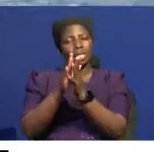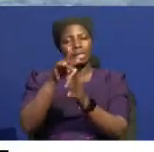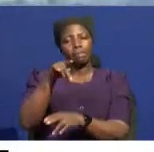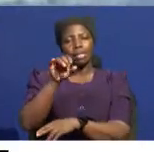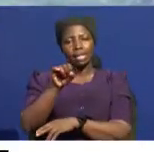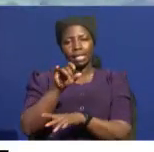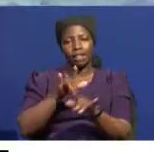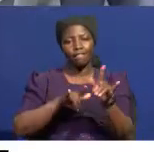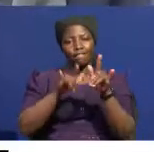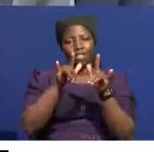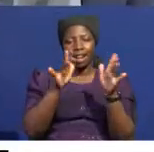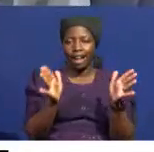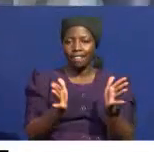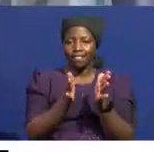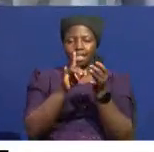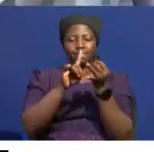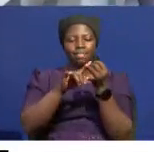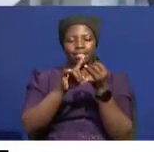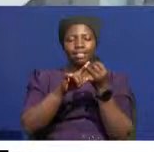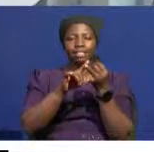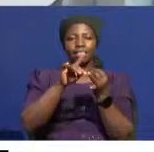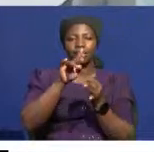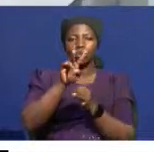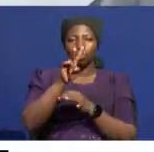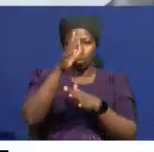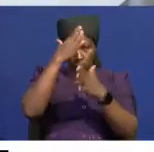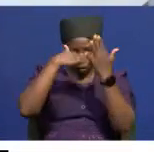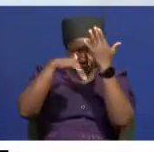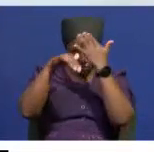Jogu, and two university student leaders.